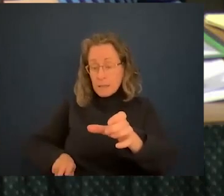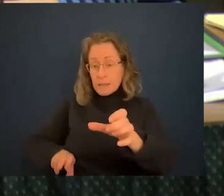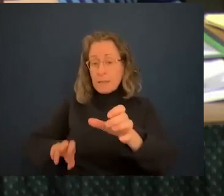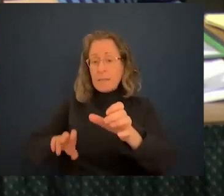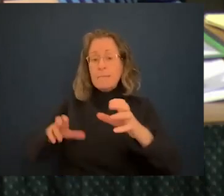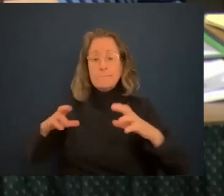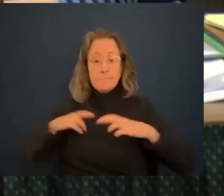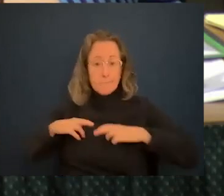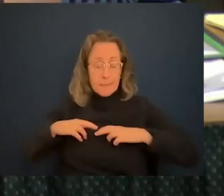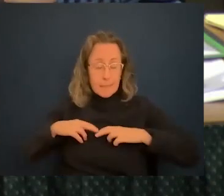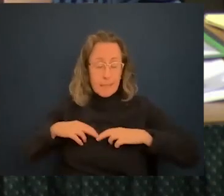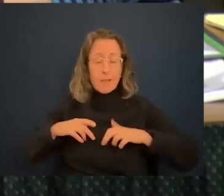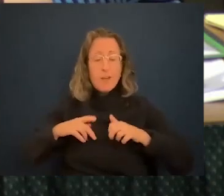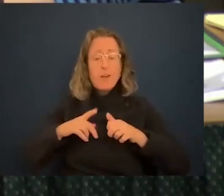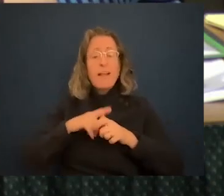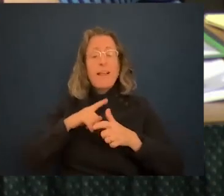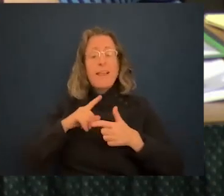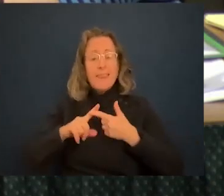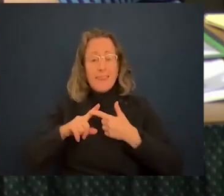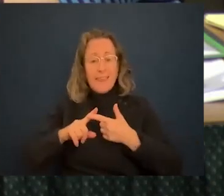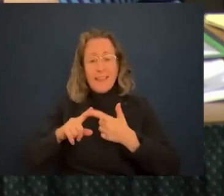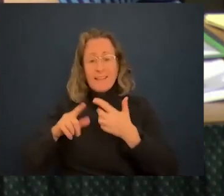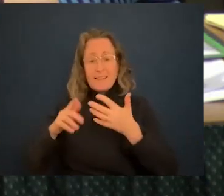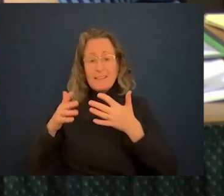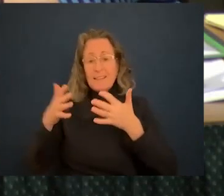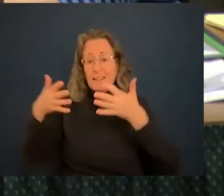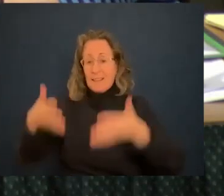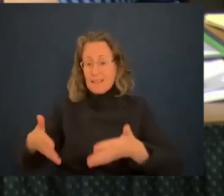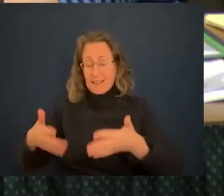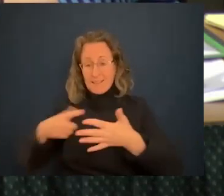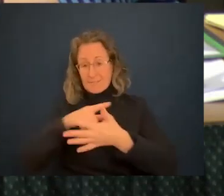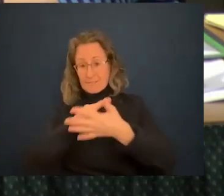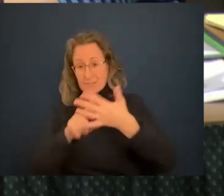recommendations and you know who's